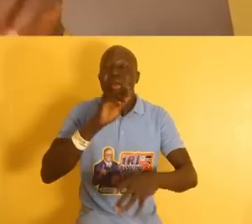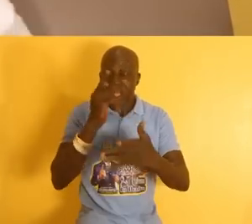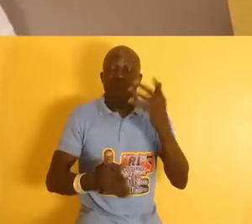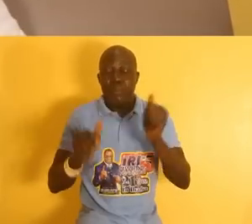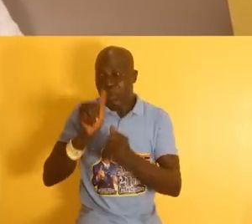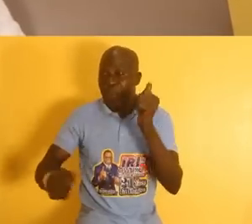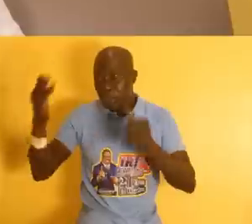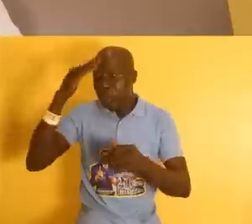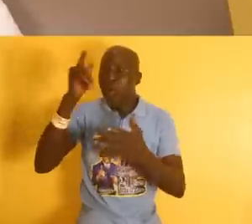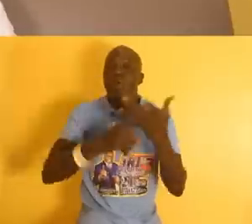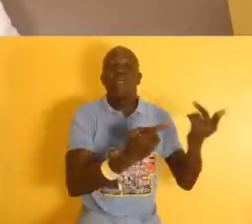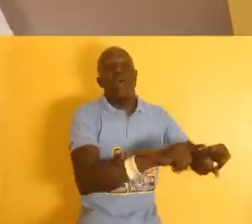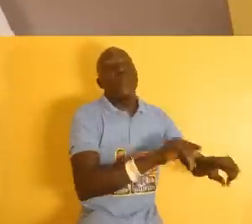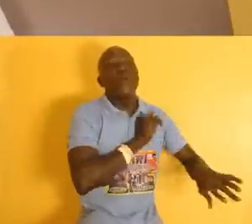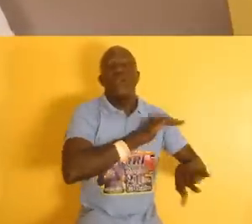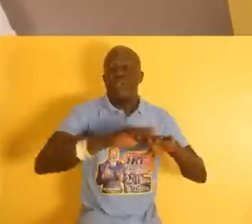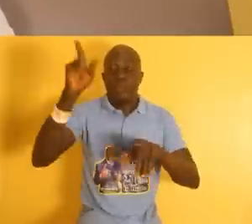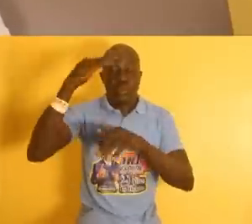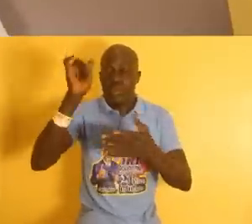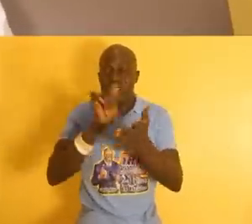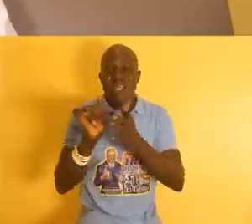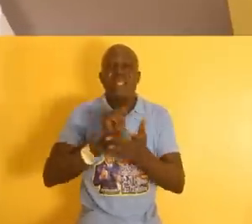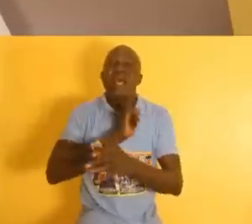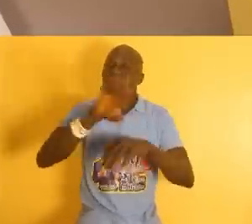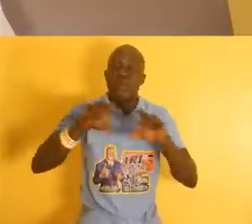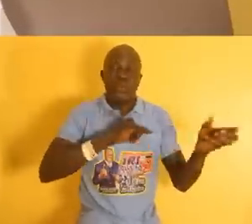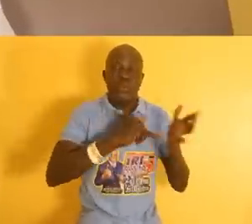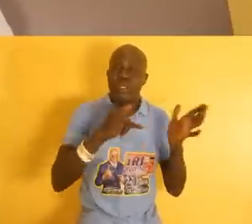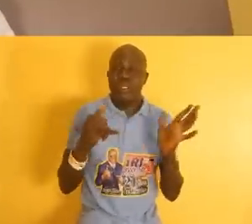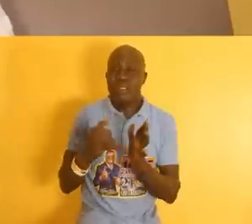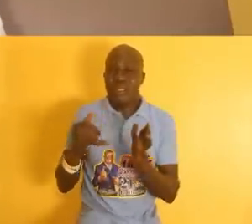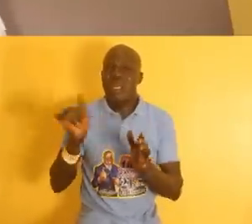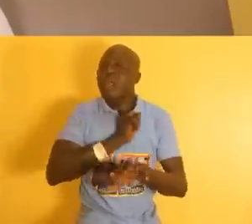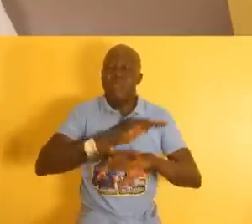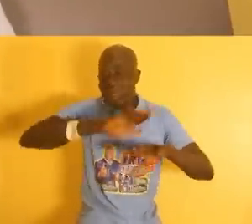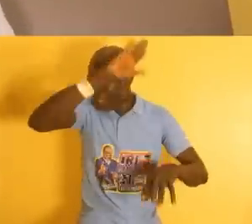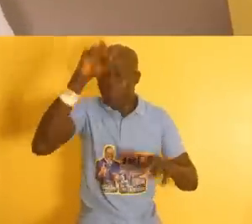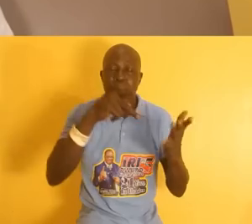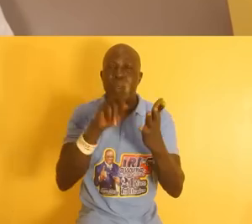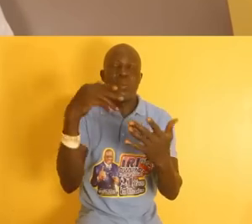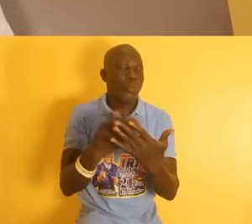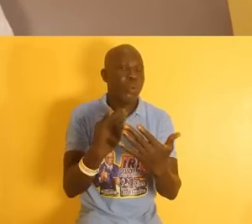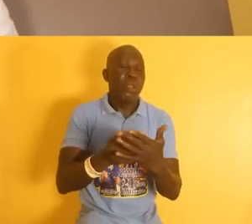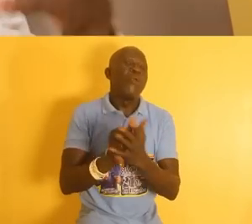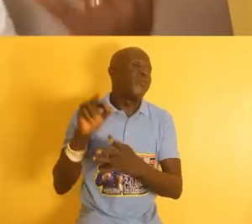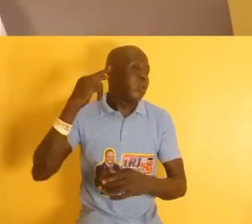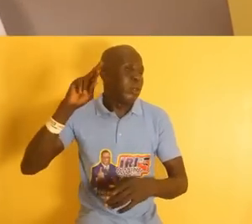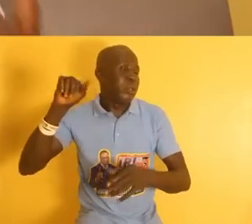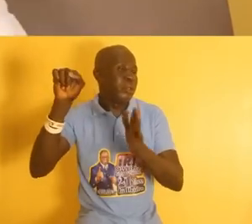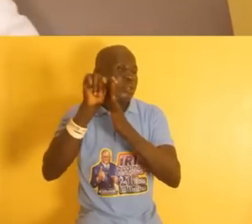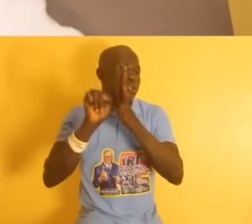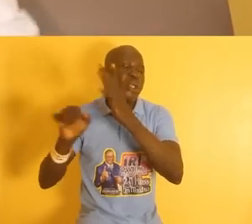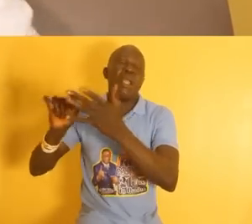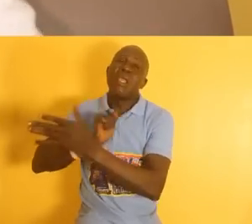what is happening. Do you know that? Don't say you have doing this. Ah, see, so what do you want? Don't pay for our radio station.